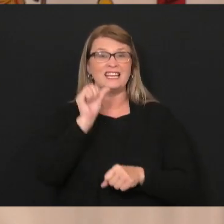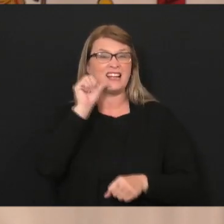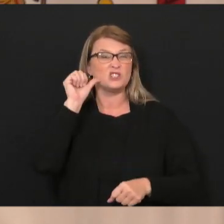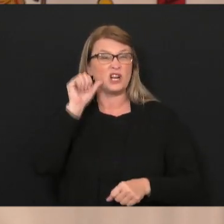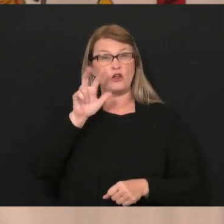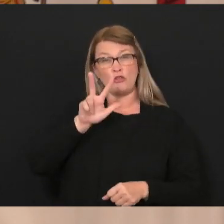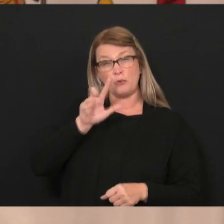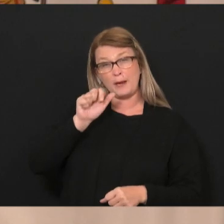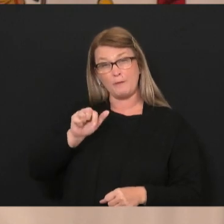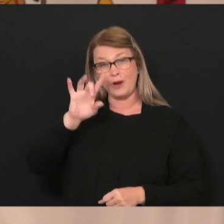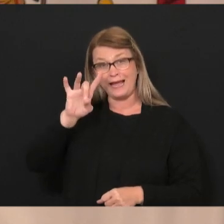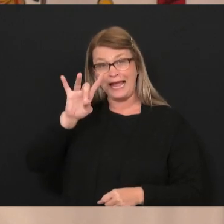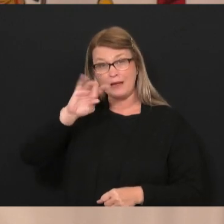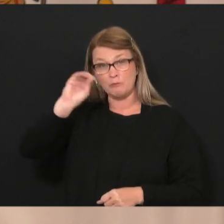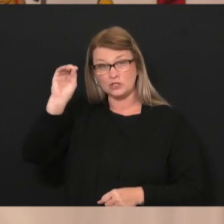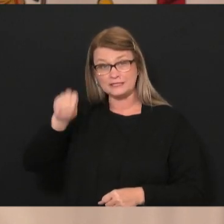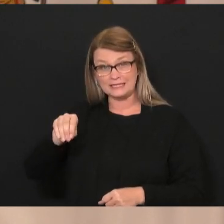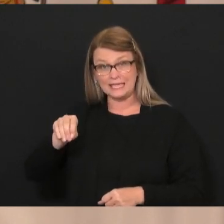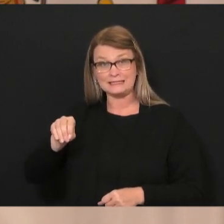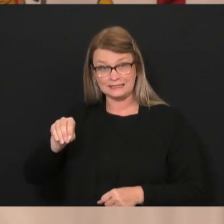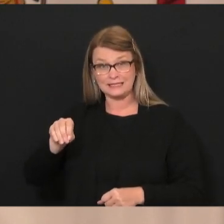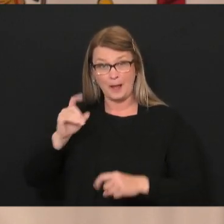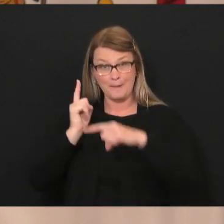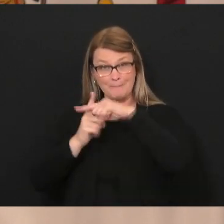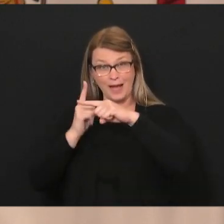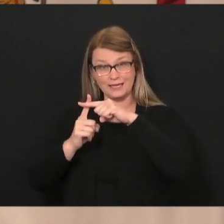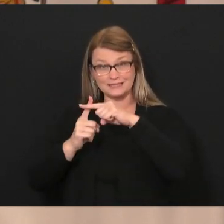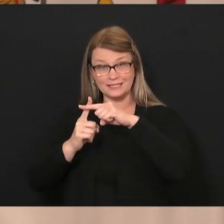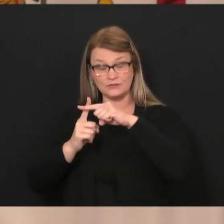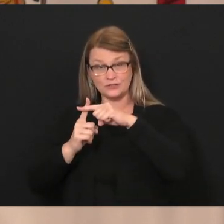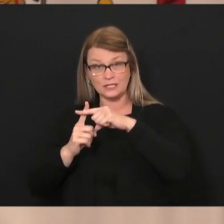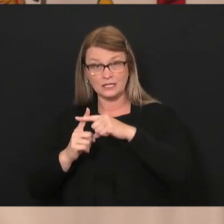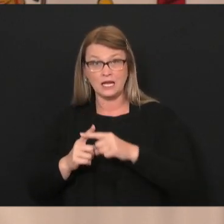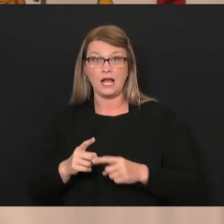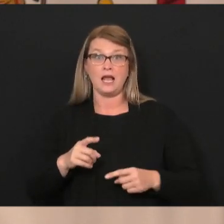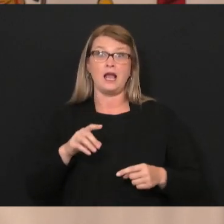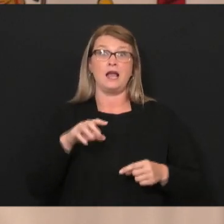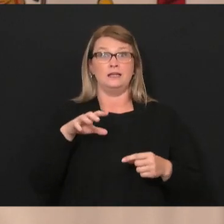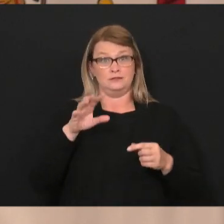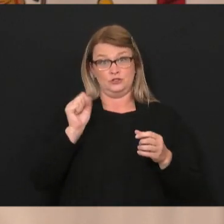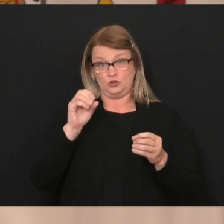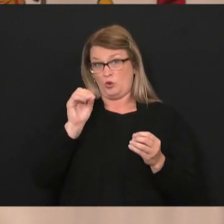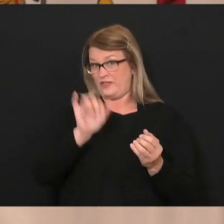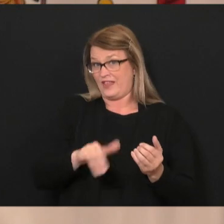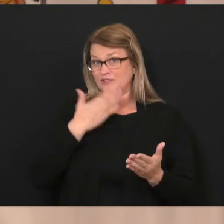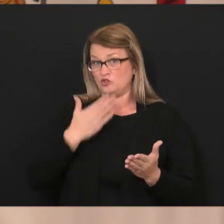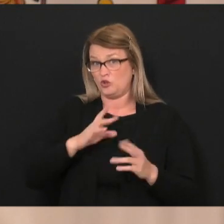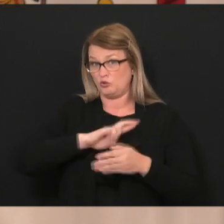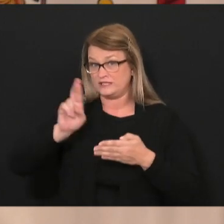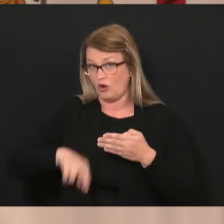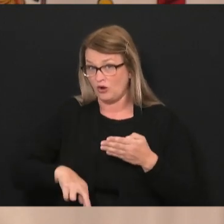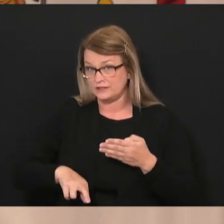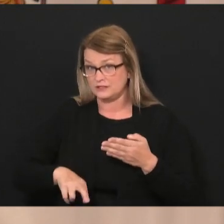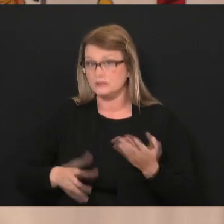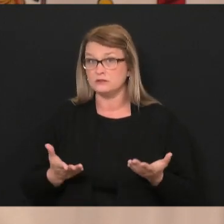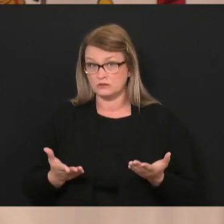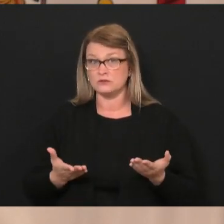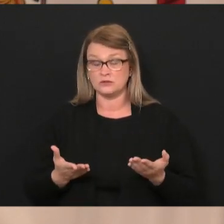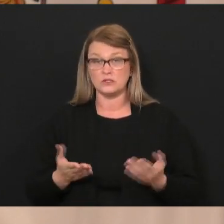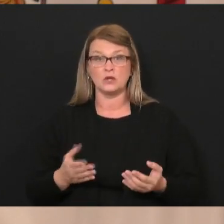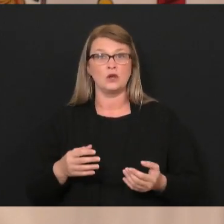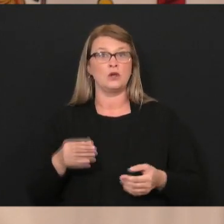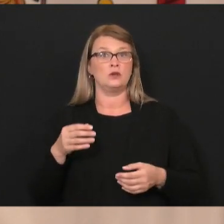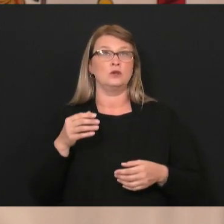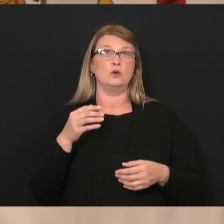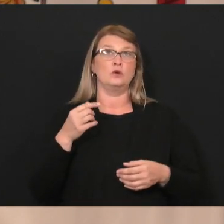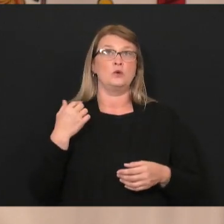or 9%, positive versus the number of tests taken. That's tremendous. We've been